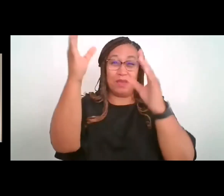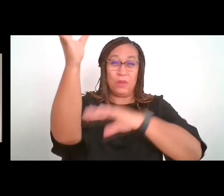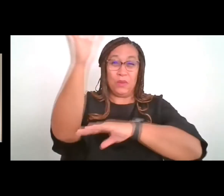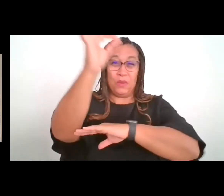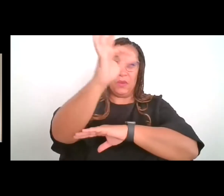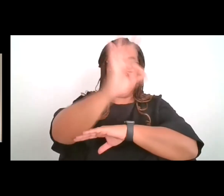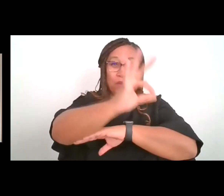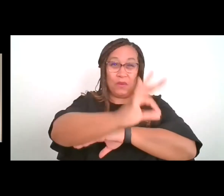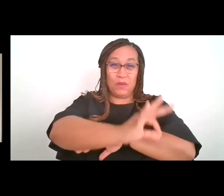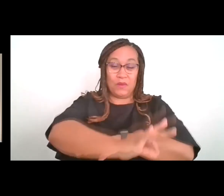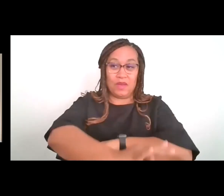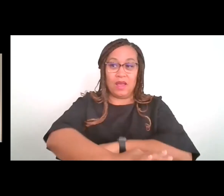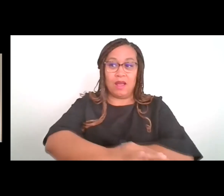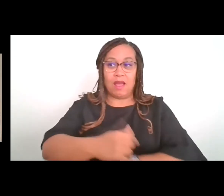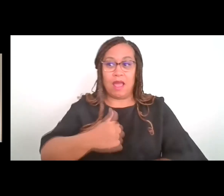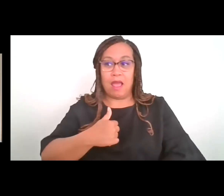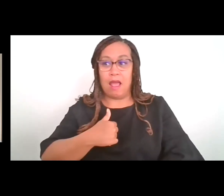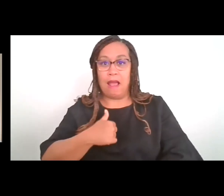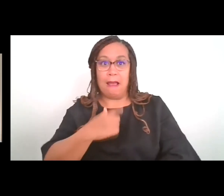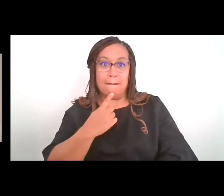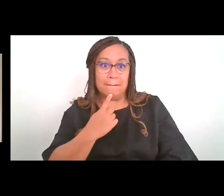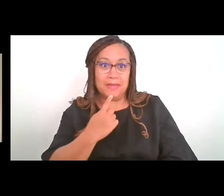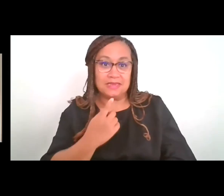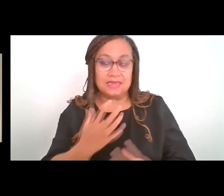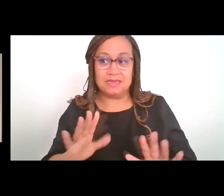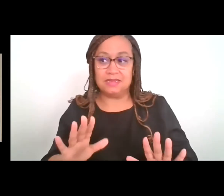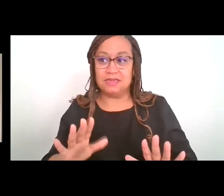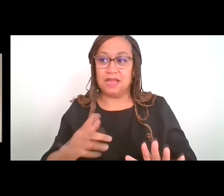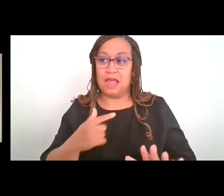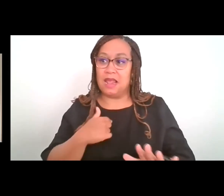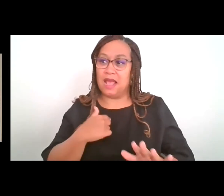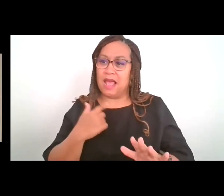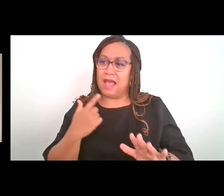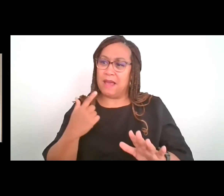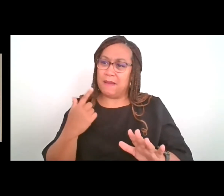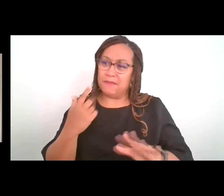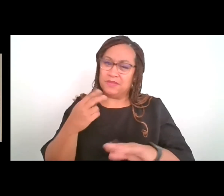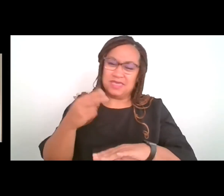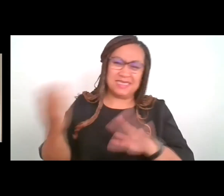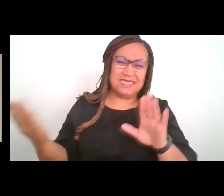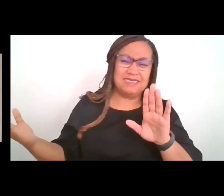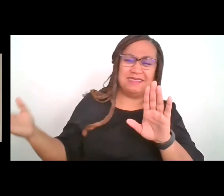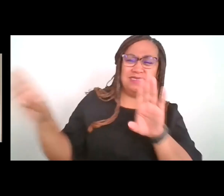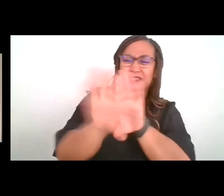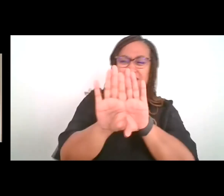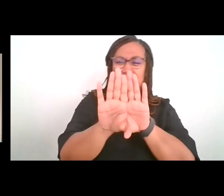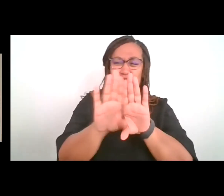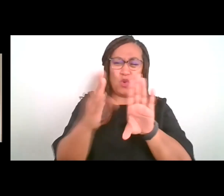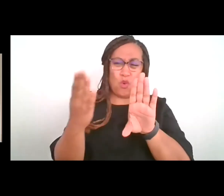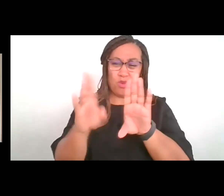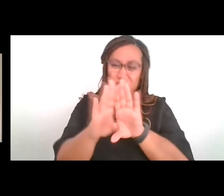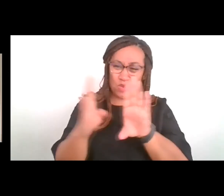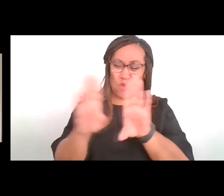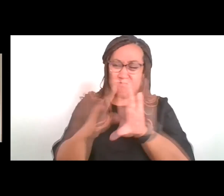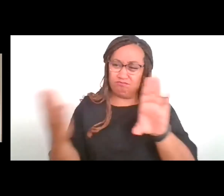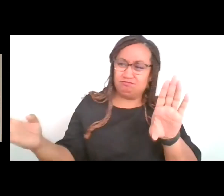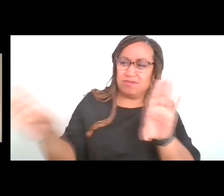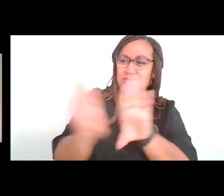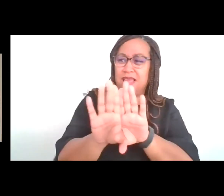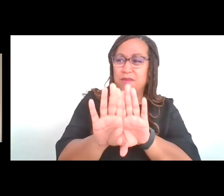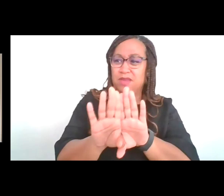slamming all the doors you've opened, hold on to me.